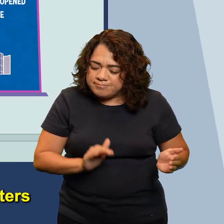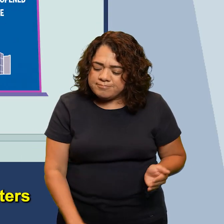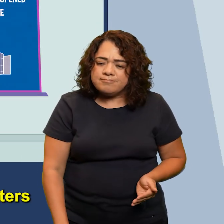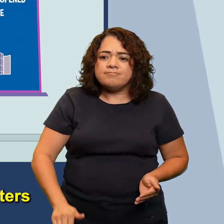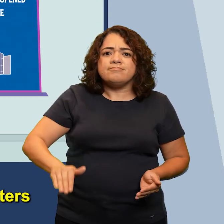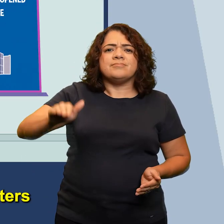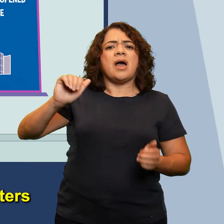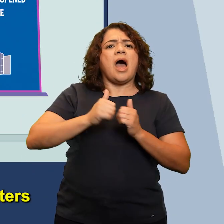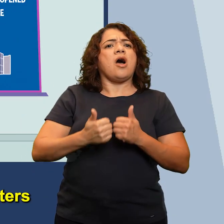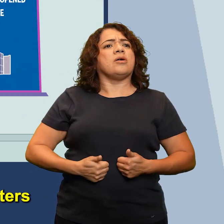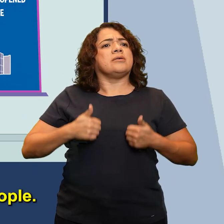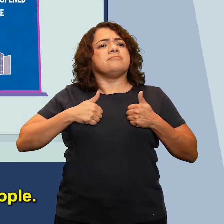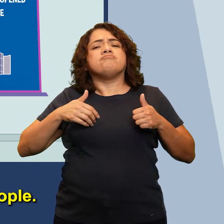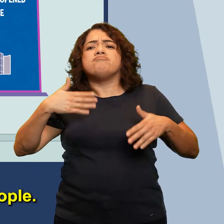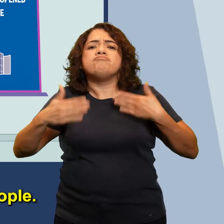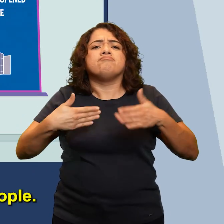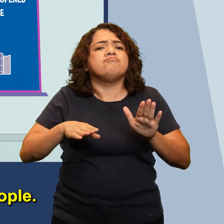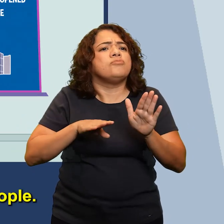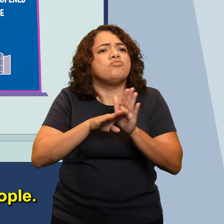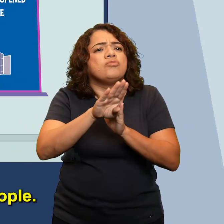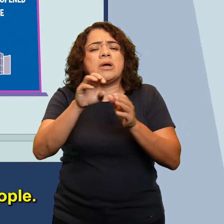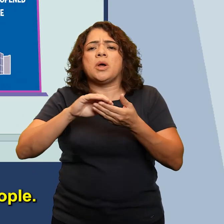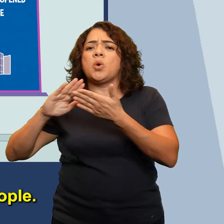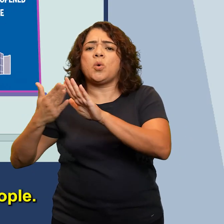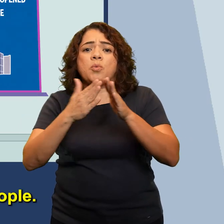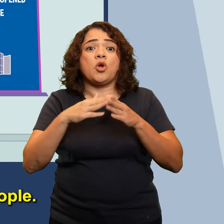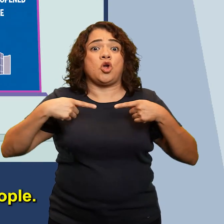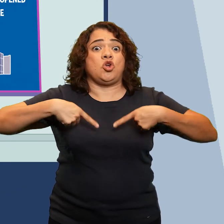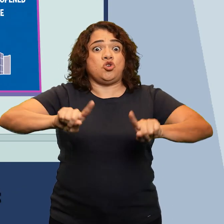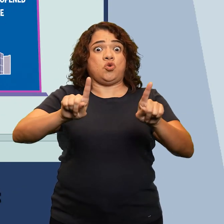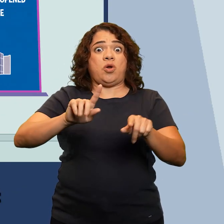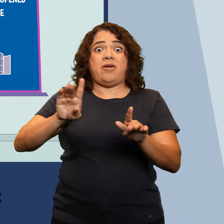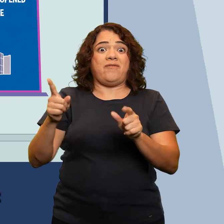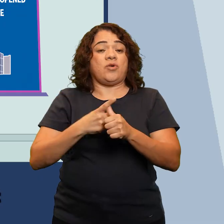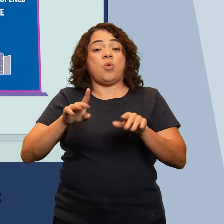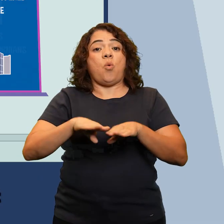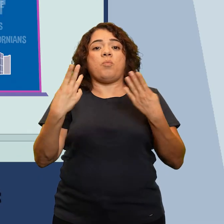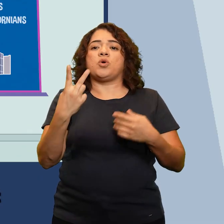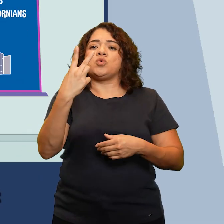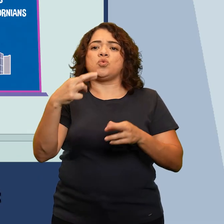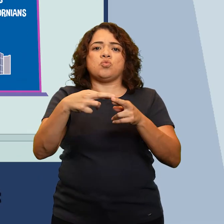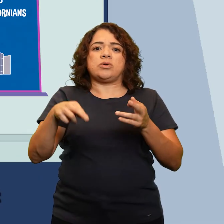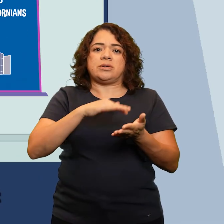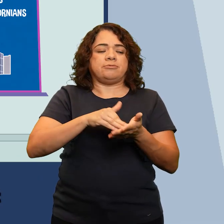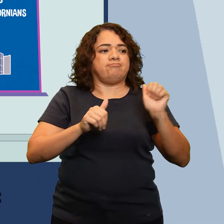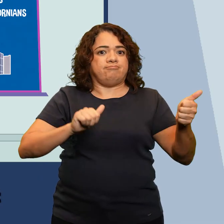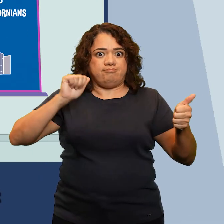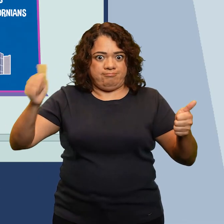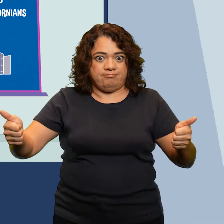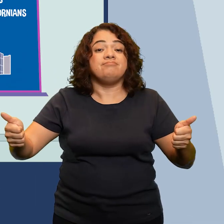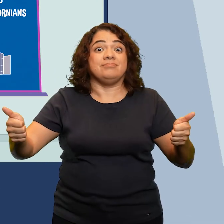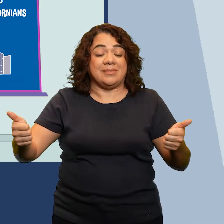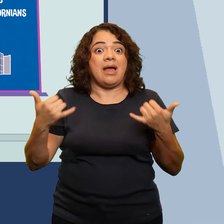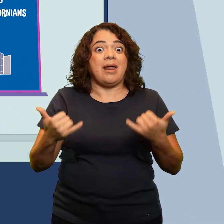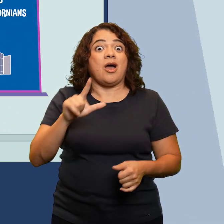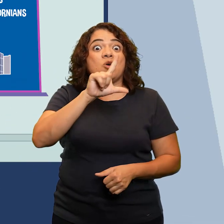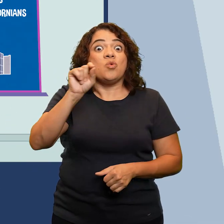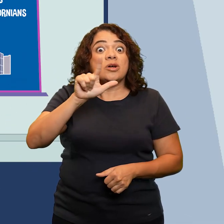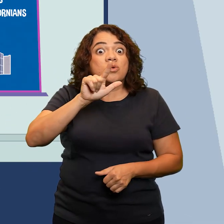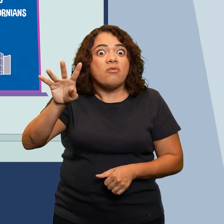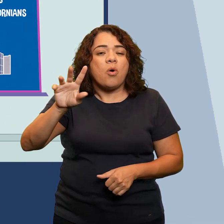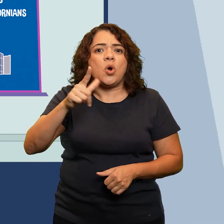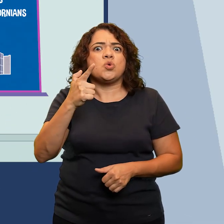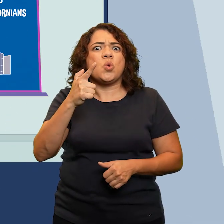the pilot phase, 2 centers were opened and served 559 people. In 2024, the 21 independent regional centers serve